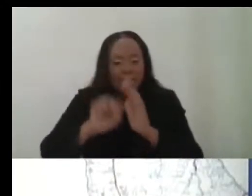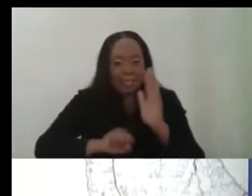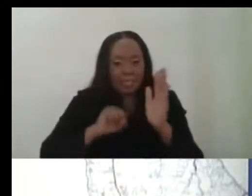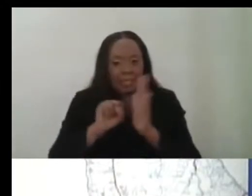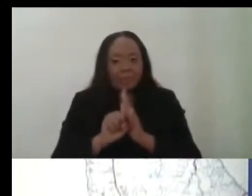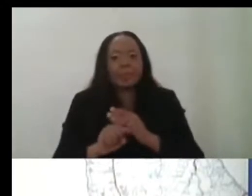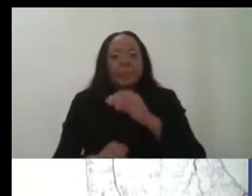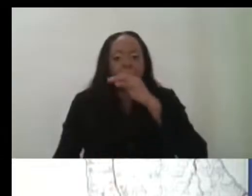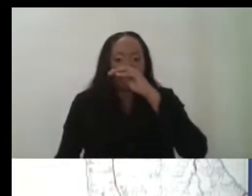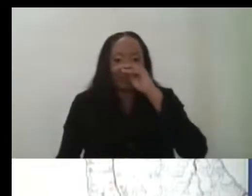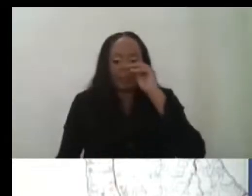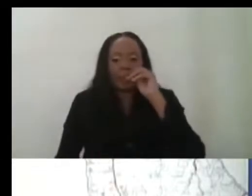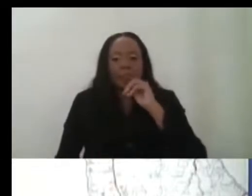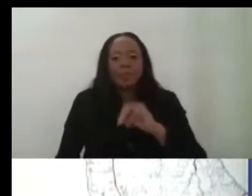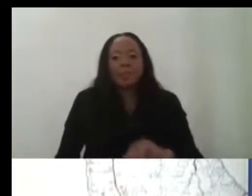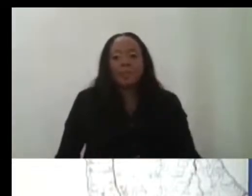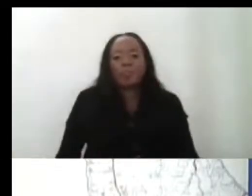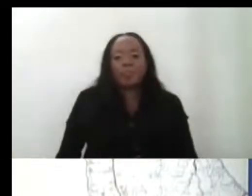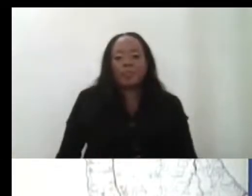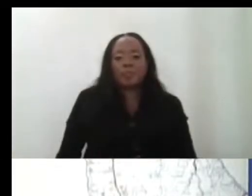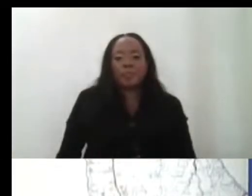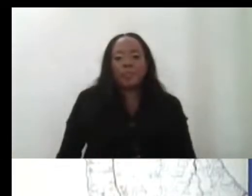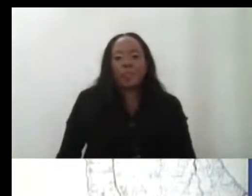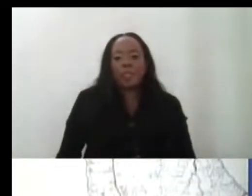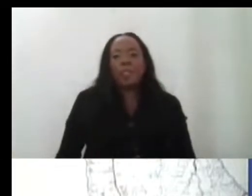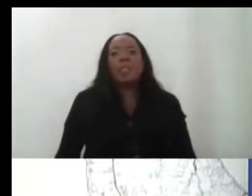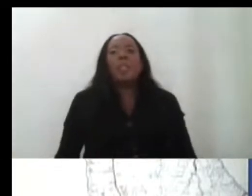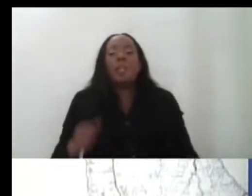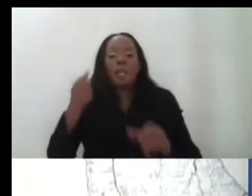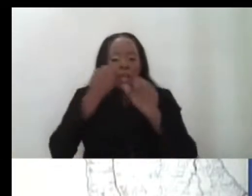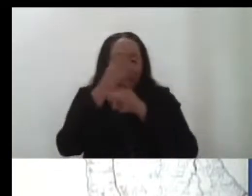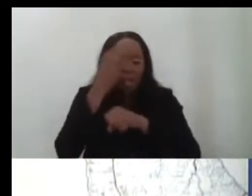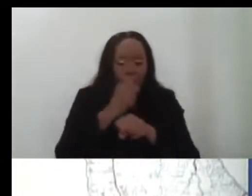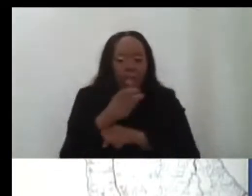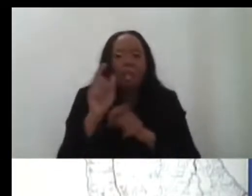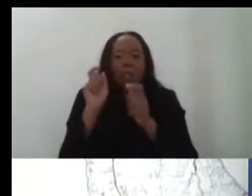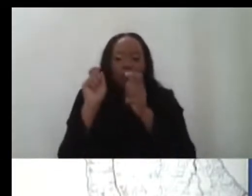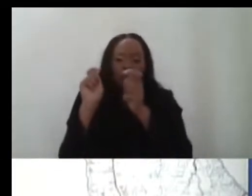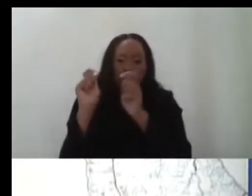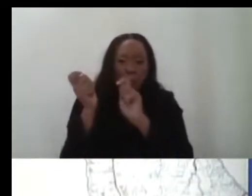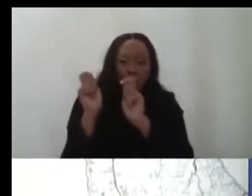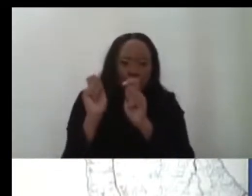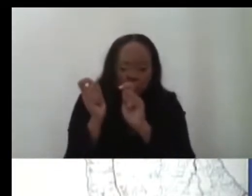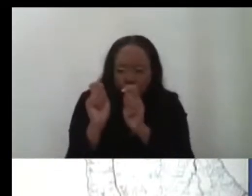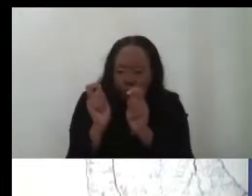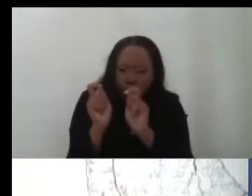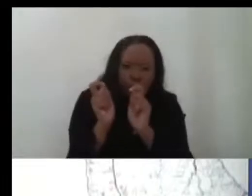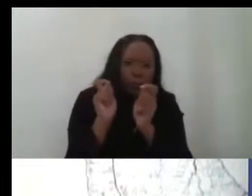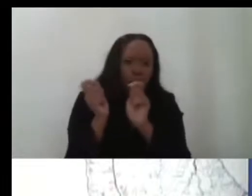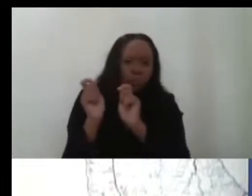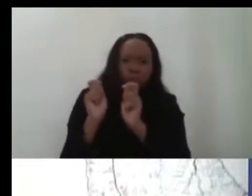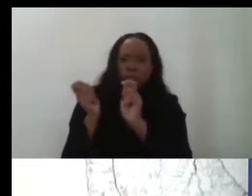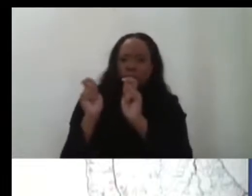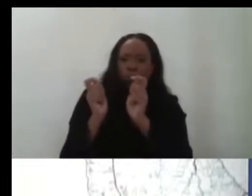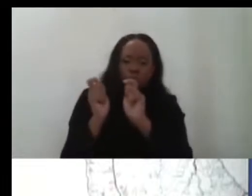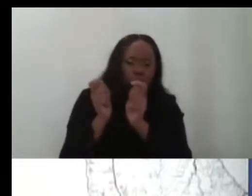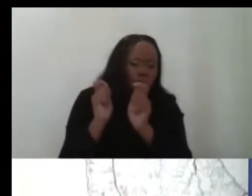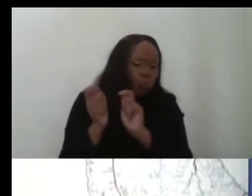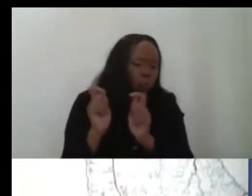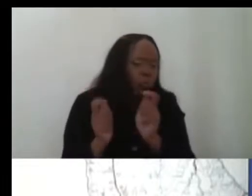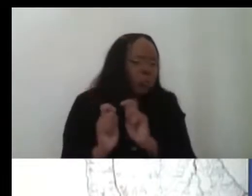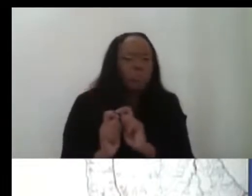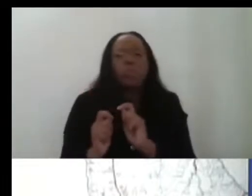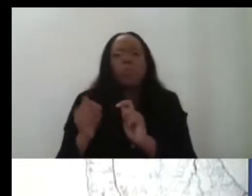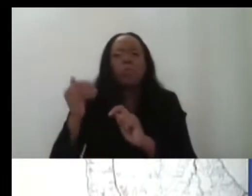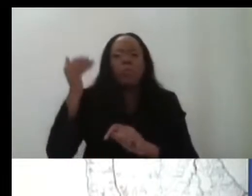So through the hurricane season, we keep tweeting. We keep having the meetings to make sure that we know exactly where everybody is,